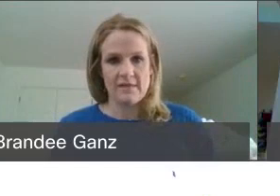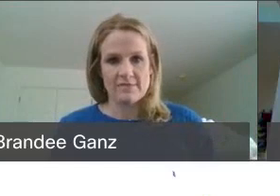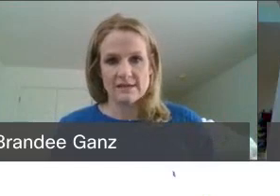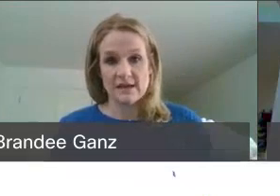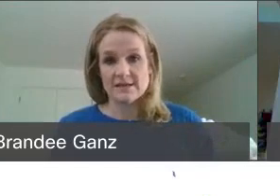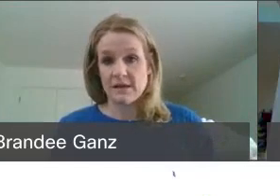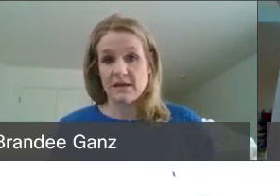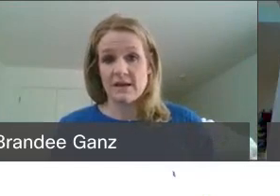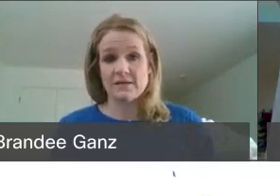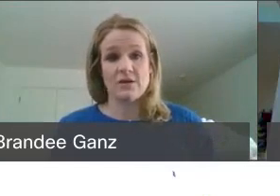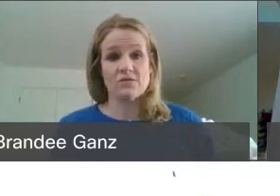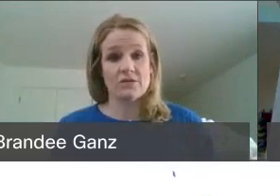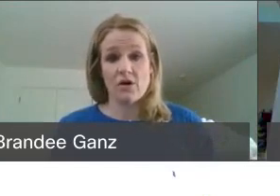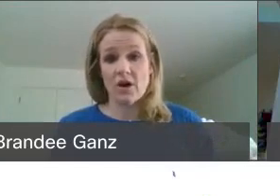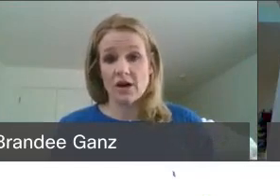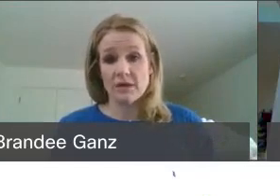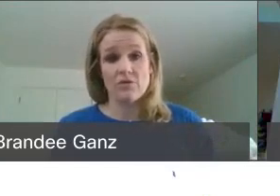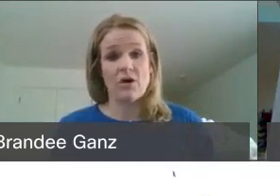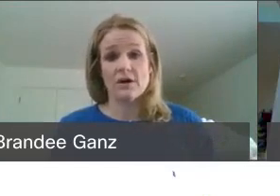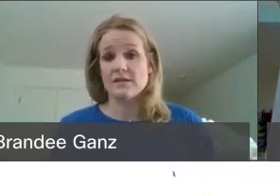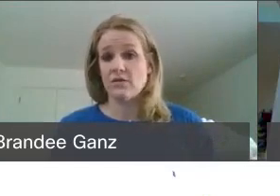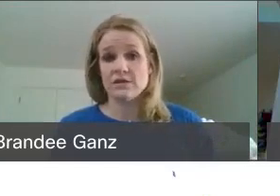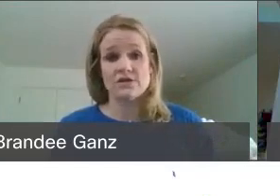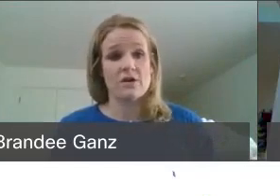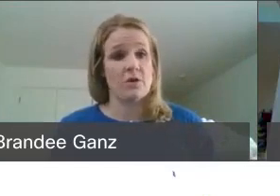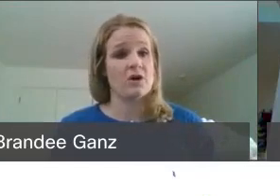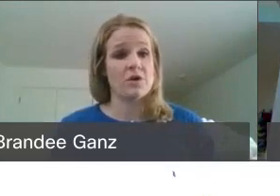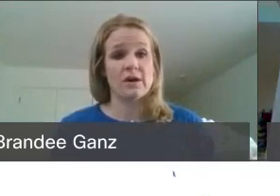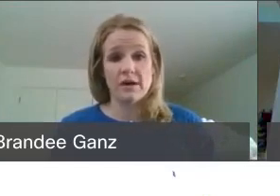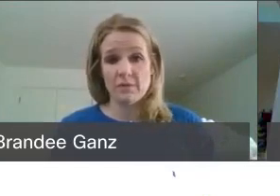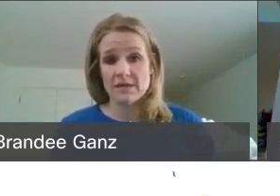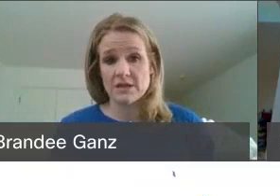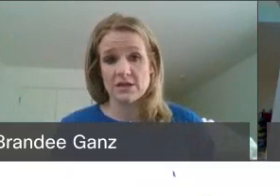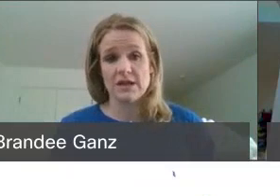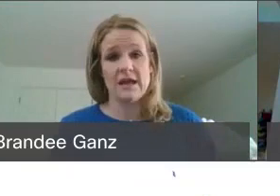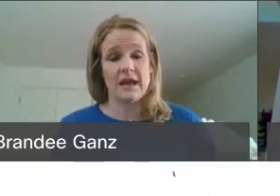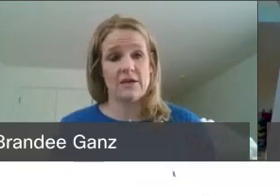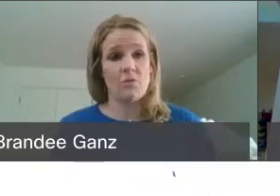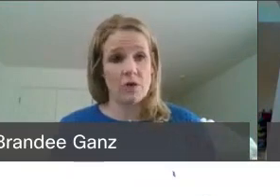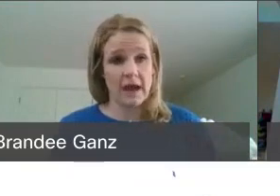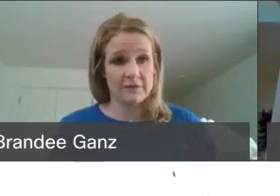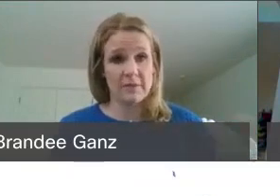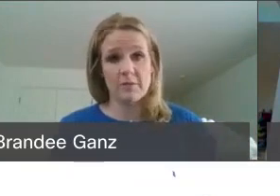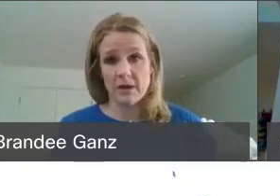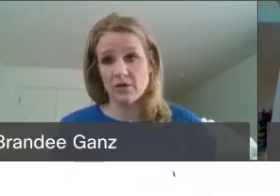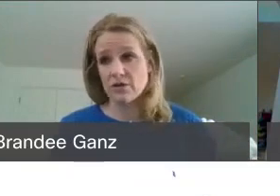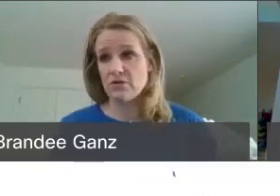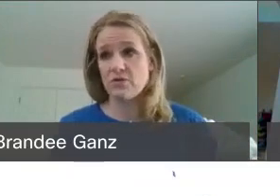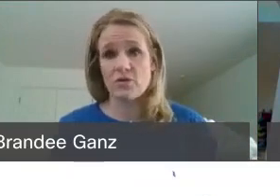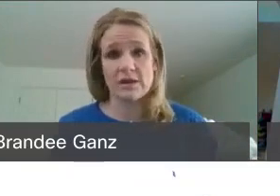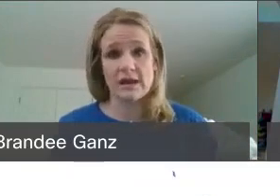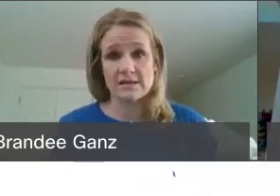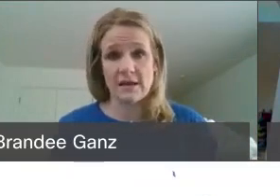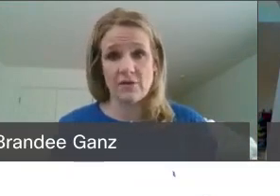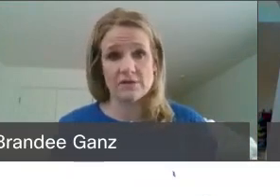and that does mean that that there are going to be new costs, including software, hardware, and implementation, and we're going to have to be prepared to